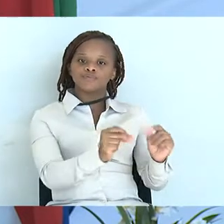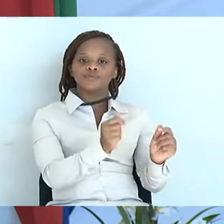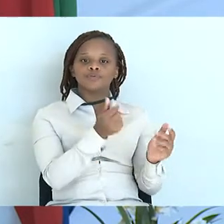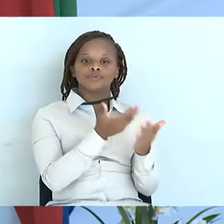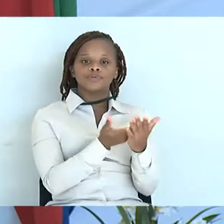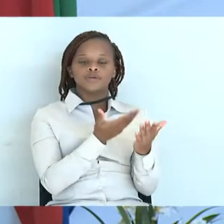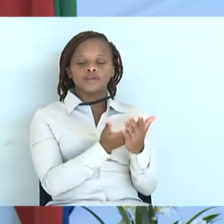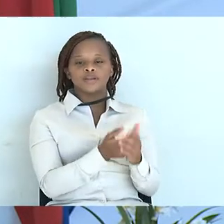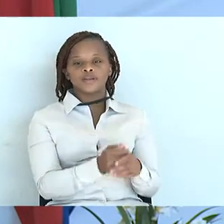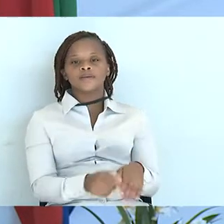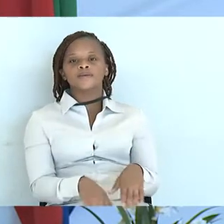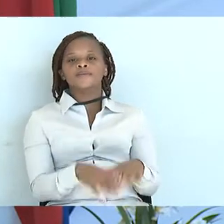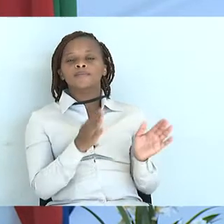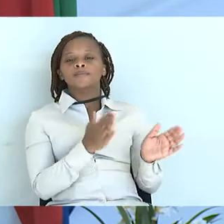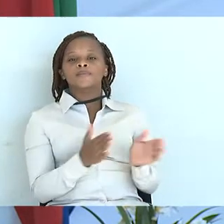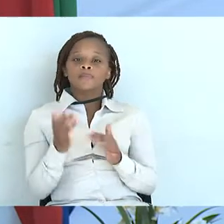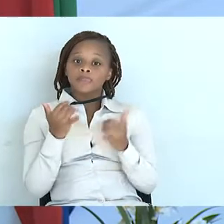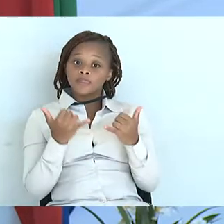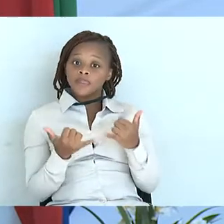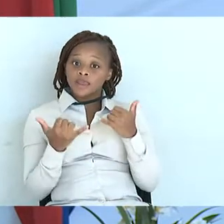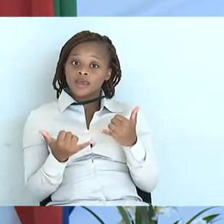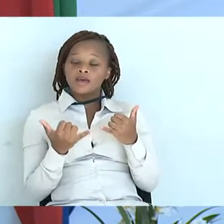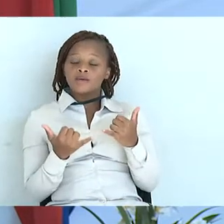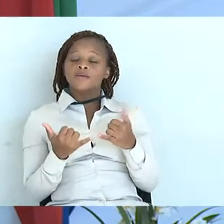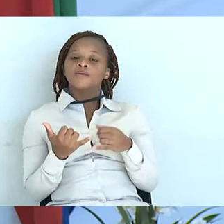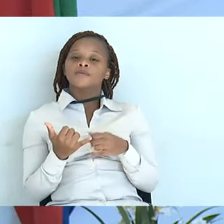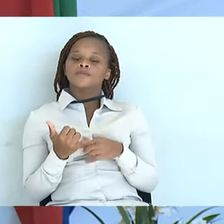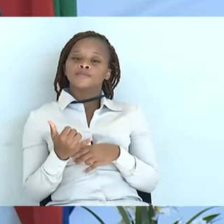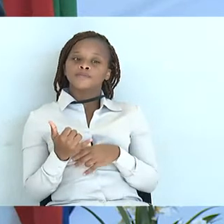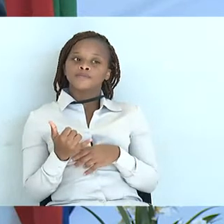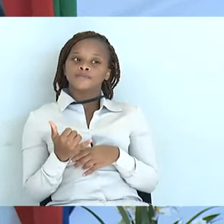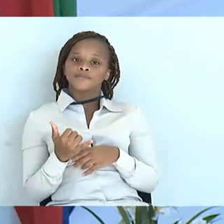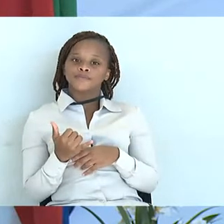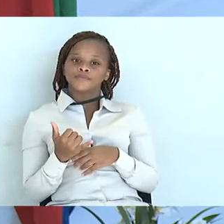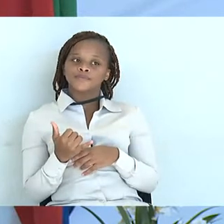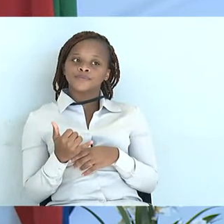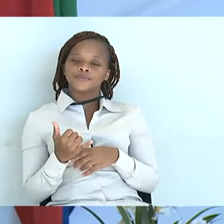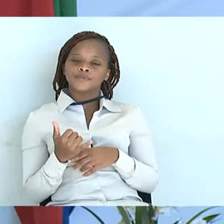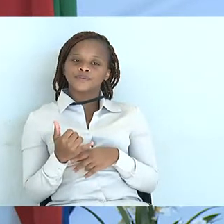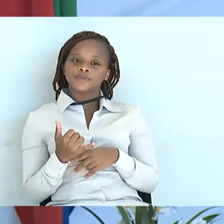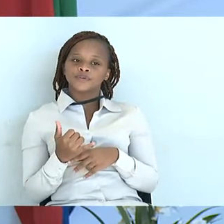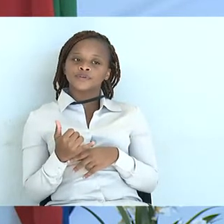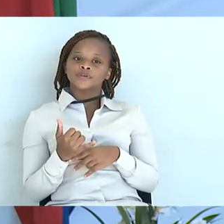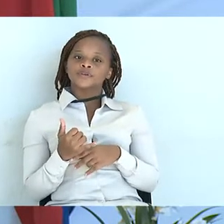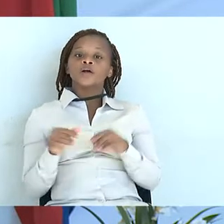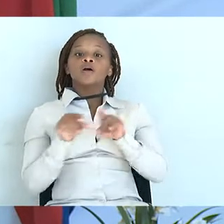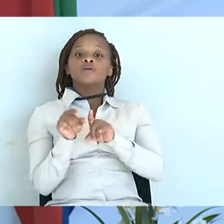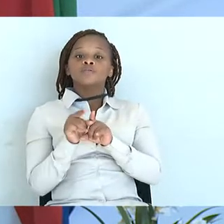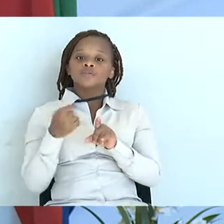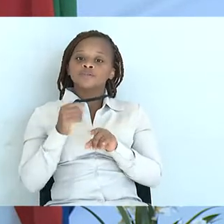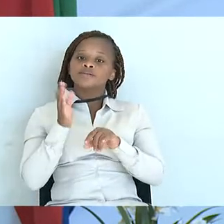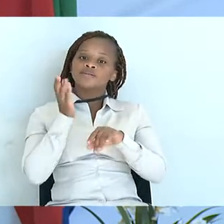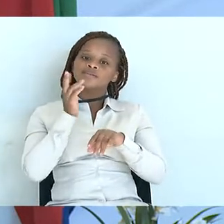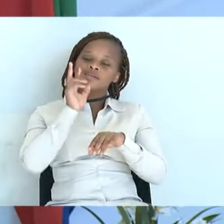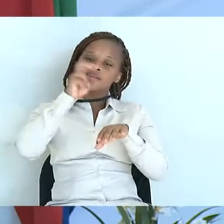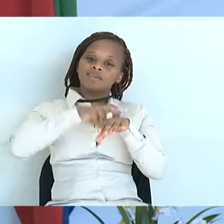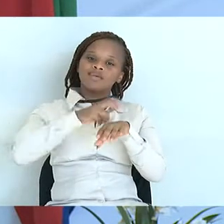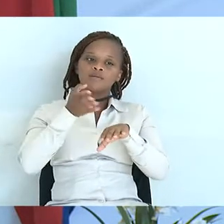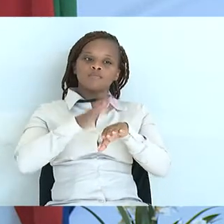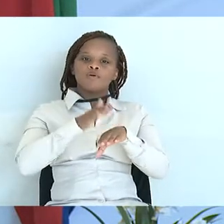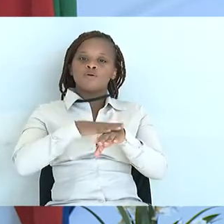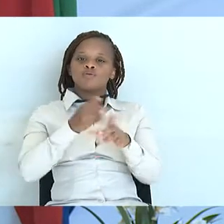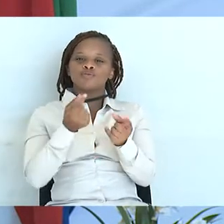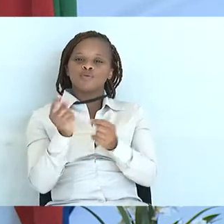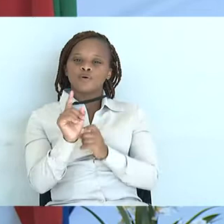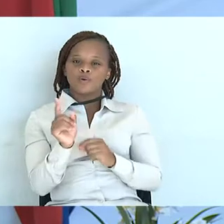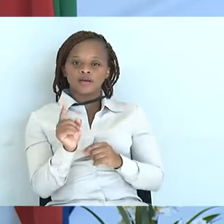In terms of where we are and what we still need to do, I will